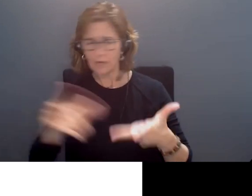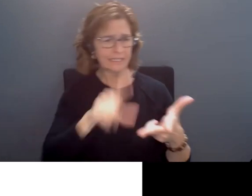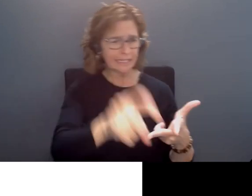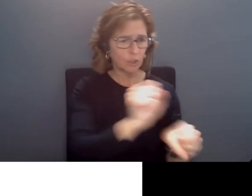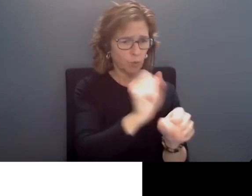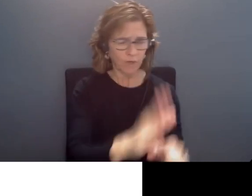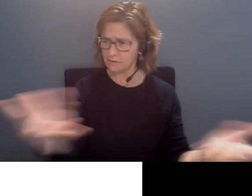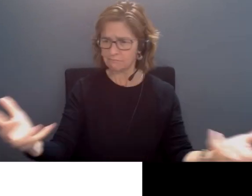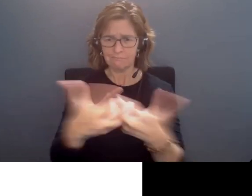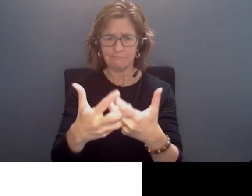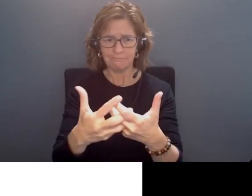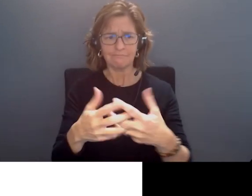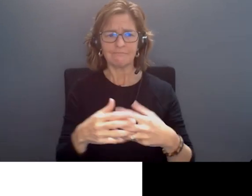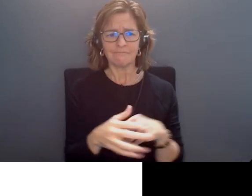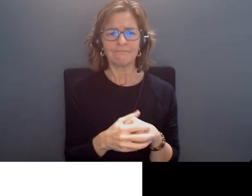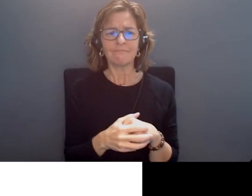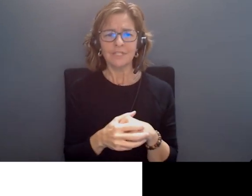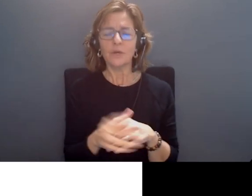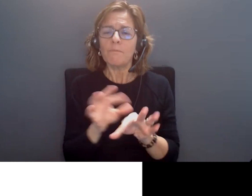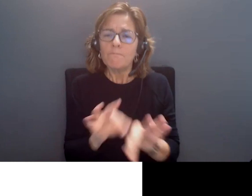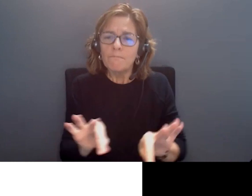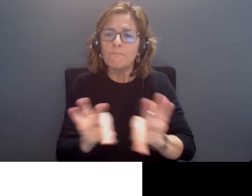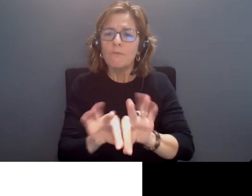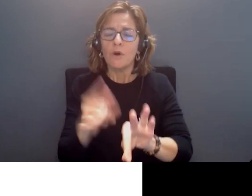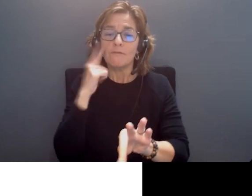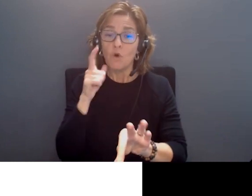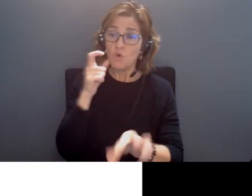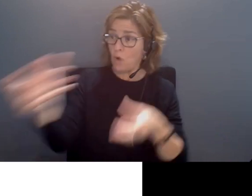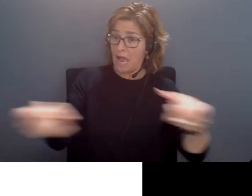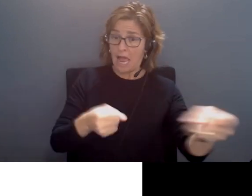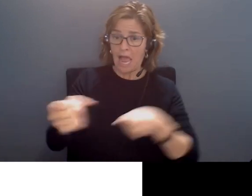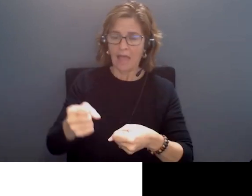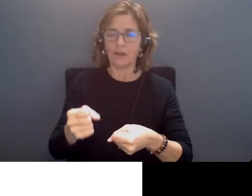play a pivotal role in helping them discover this talent.